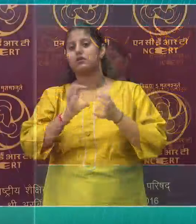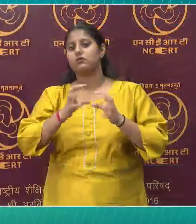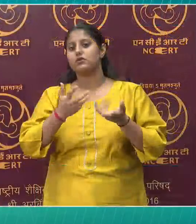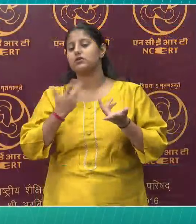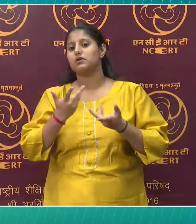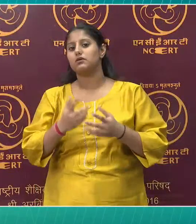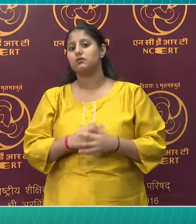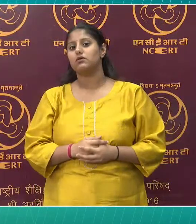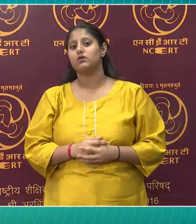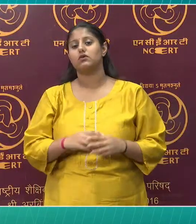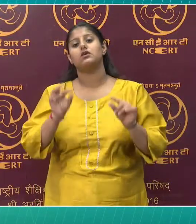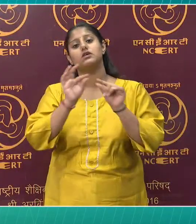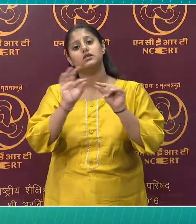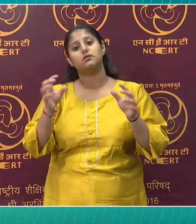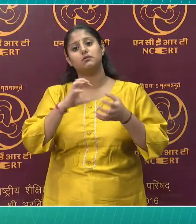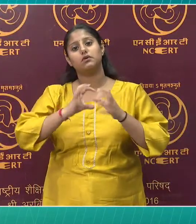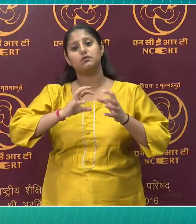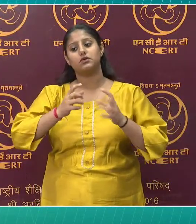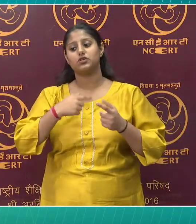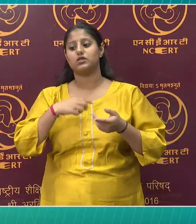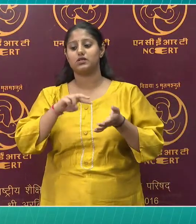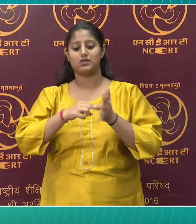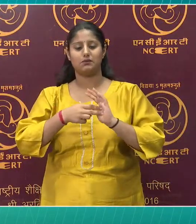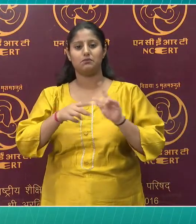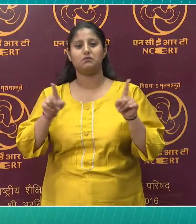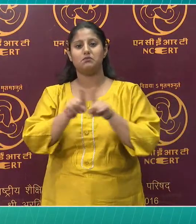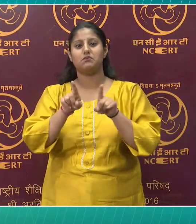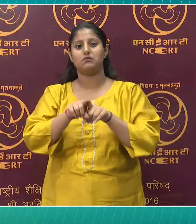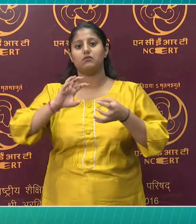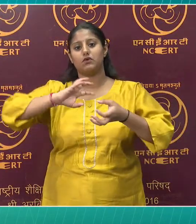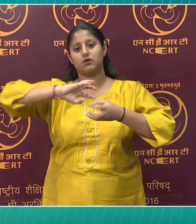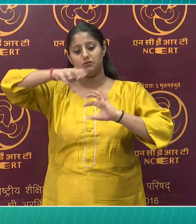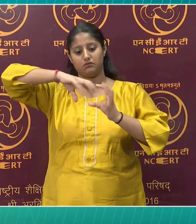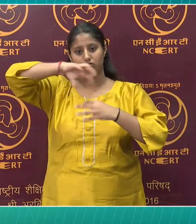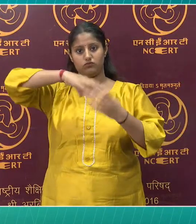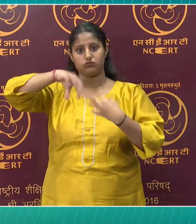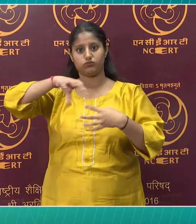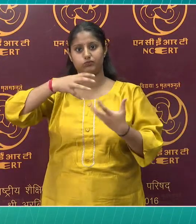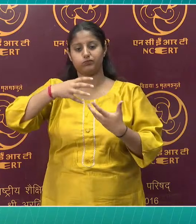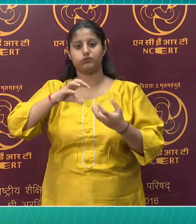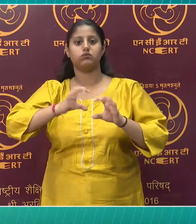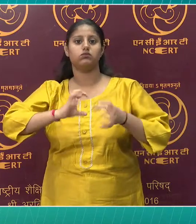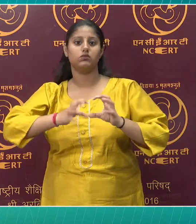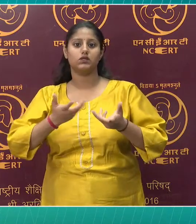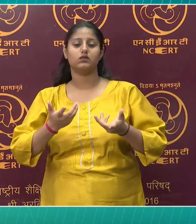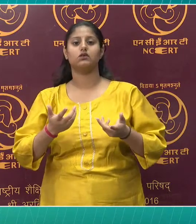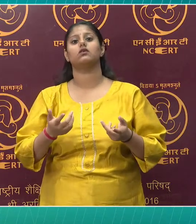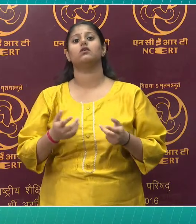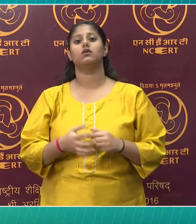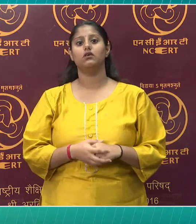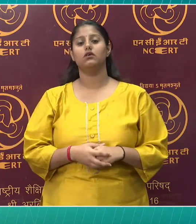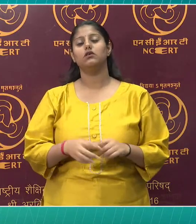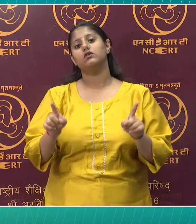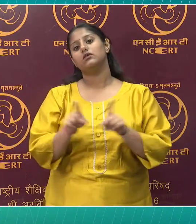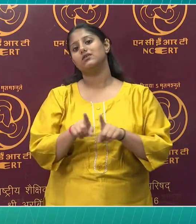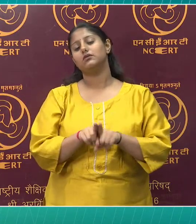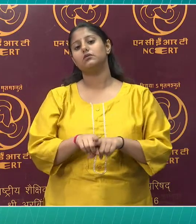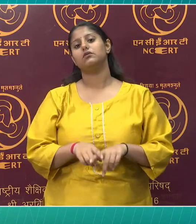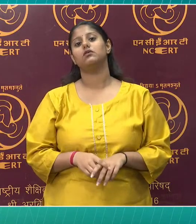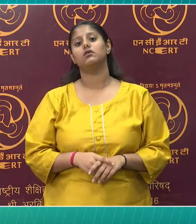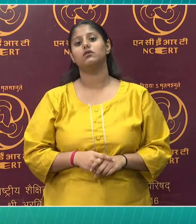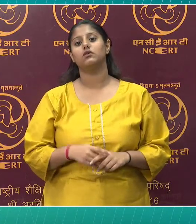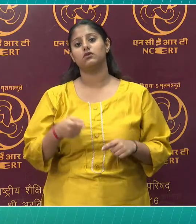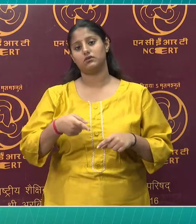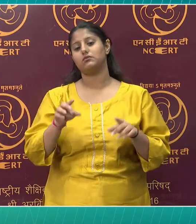here? So simple machines like liftings. So when we are lifting, we use pulley, you Right. know. So that